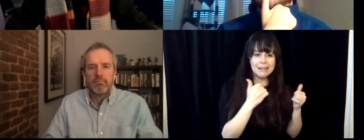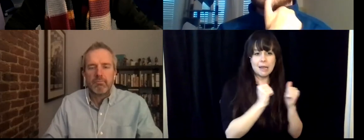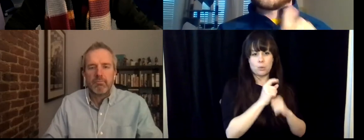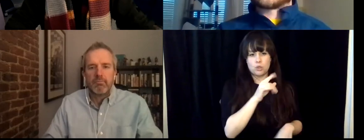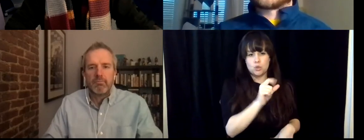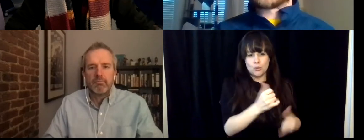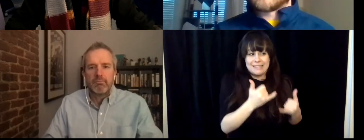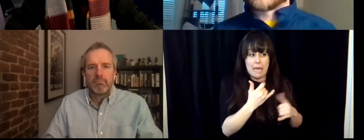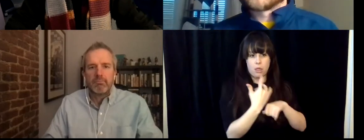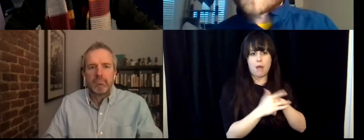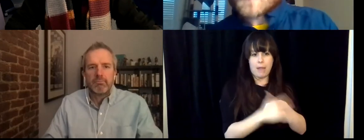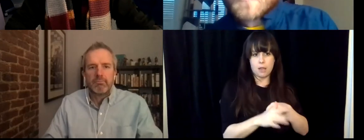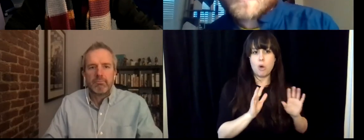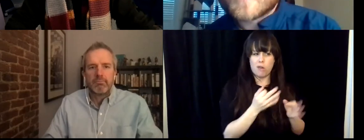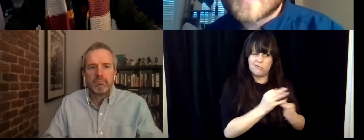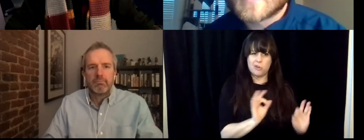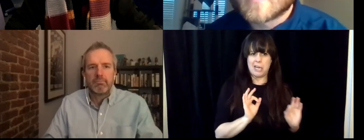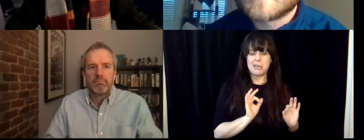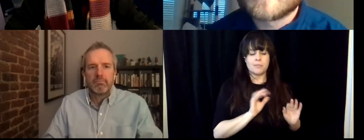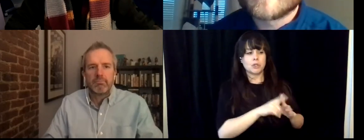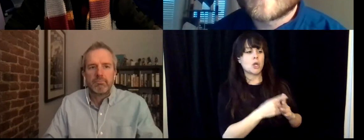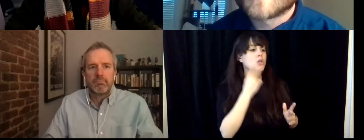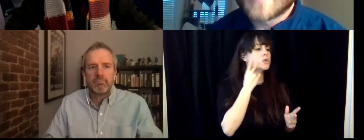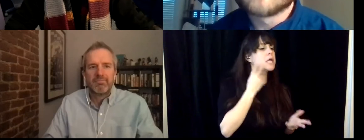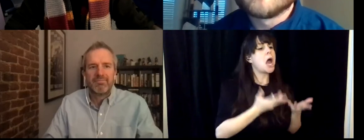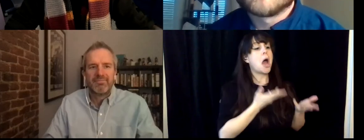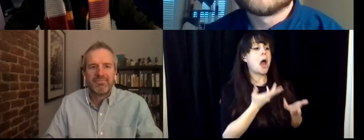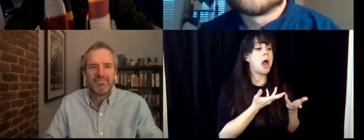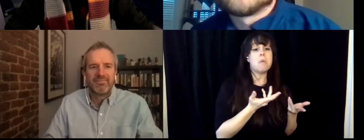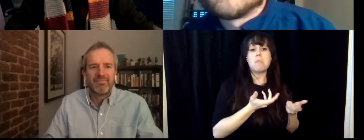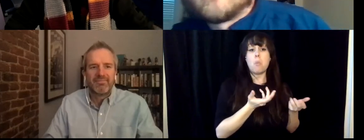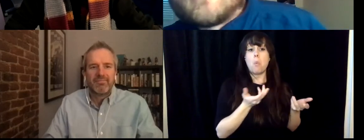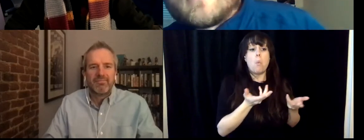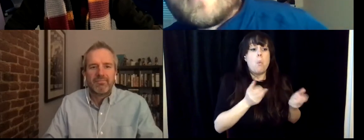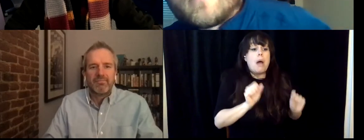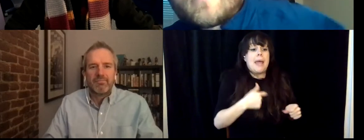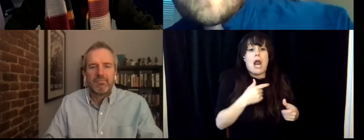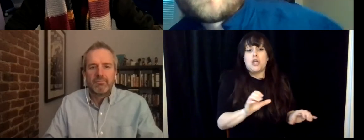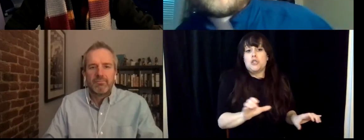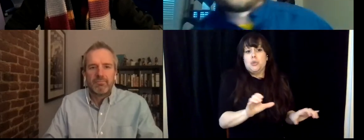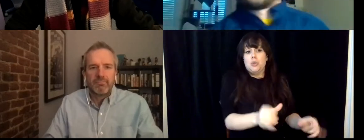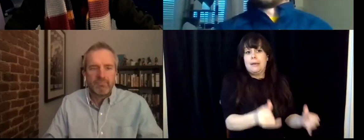can do already before you learn what else you need to learn is essentially what it comes down to.